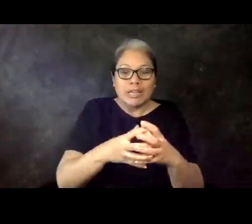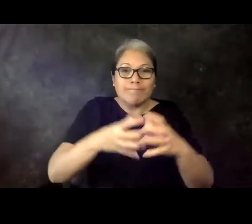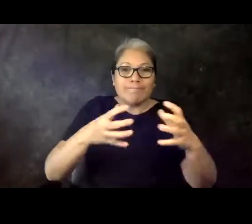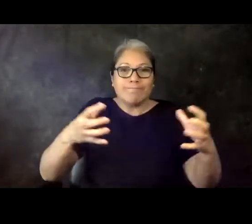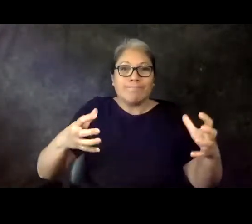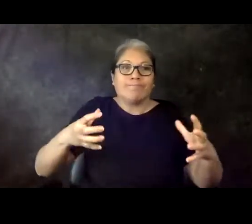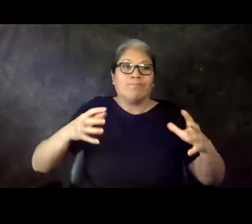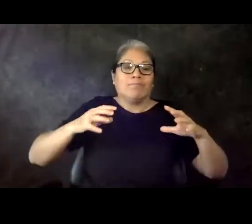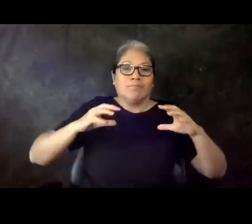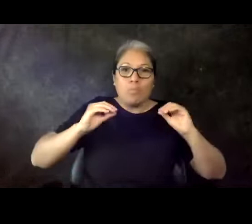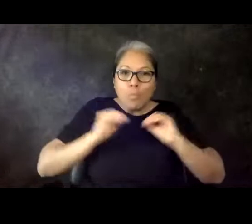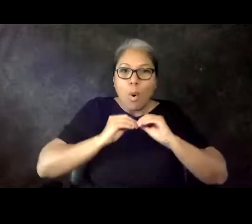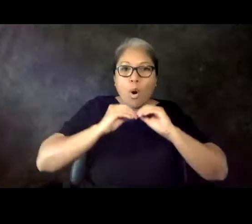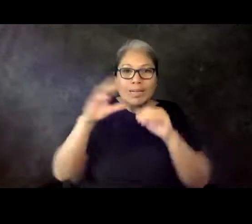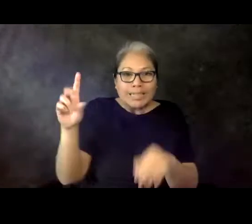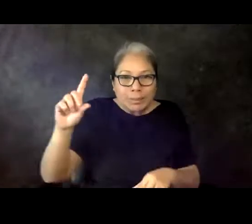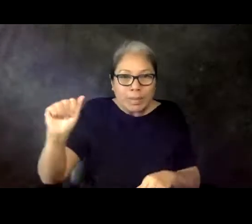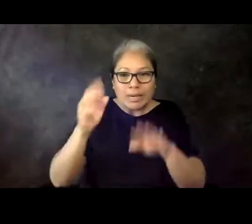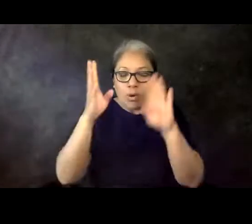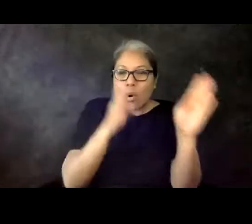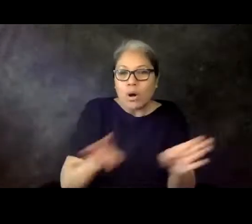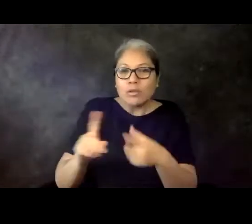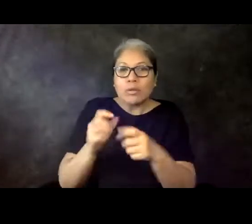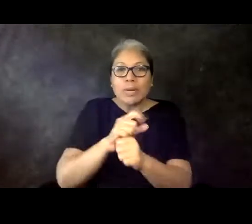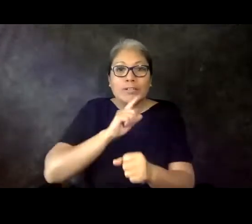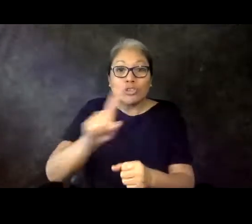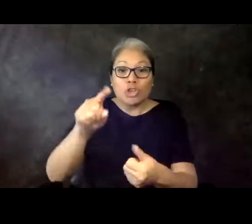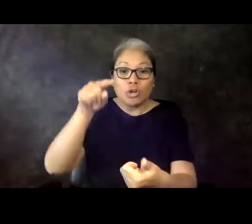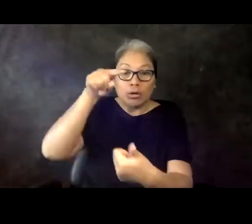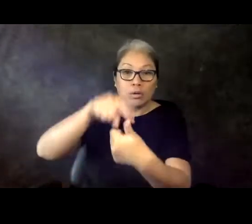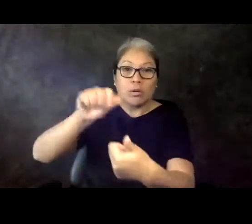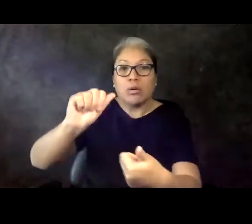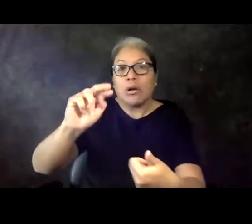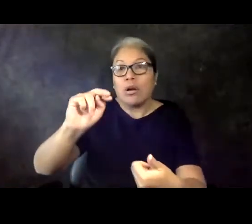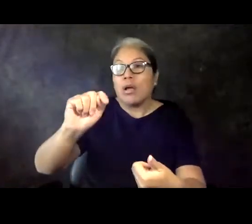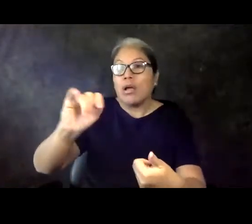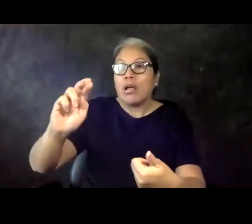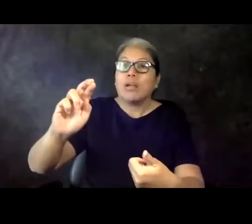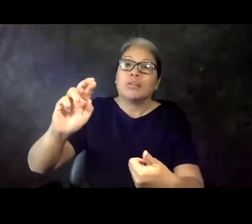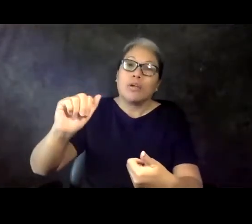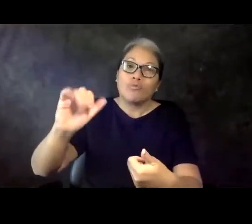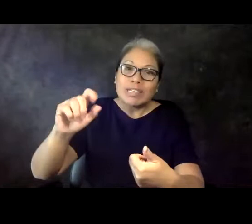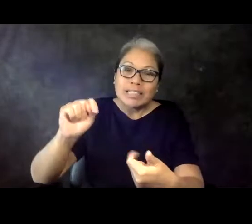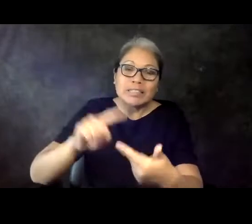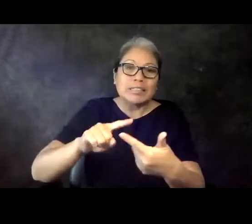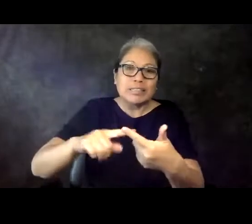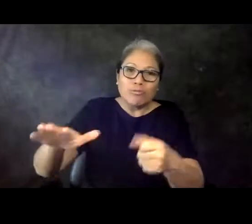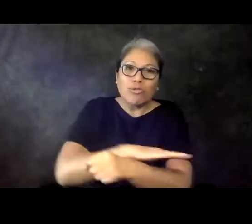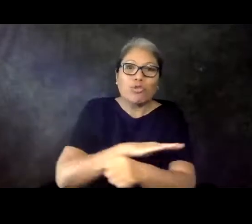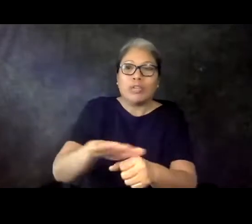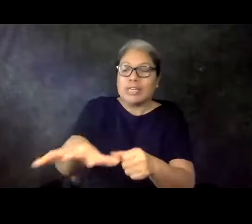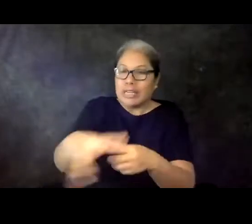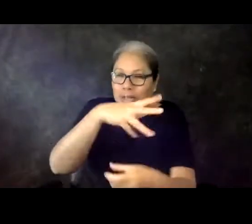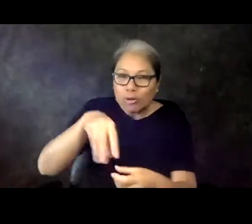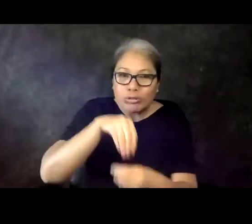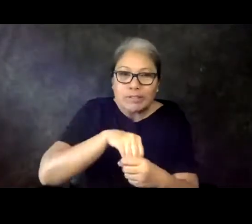organizing to make sure that it's anti-racist and fully inclusive, and that we deal with oppression within